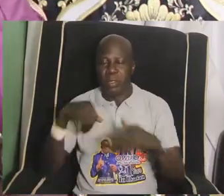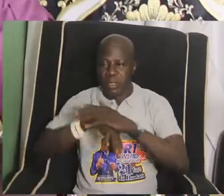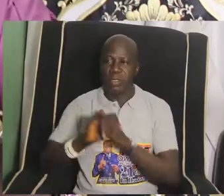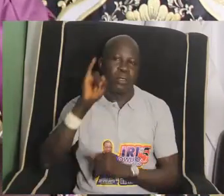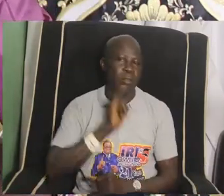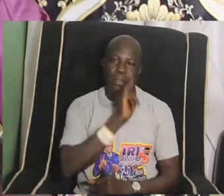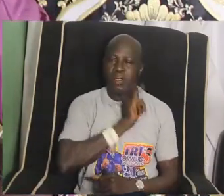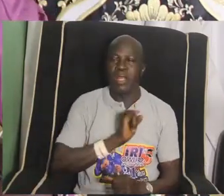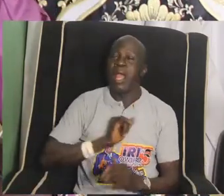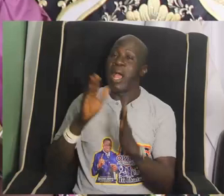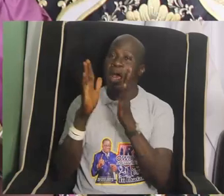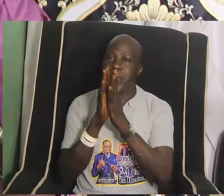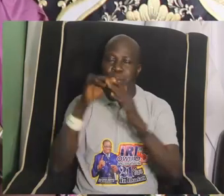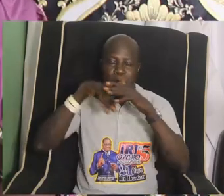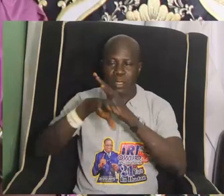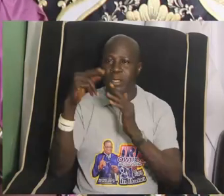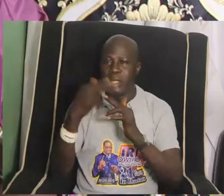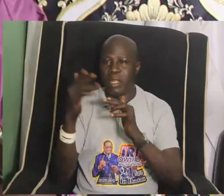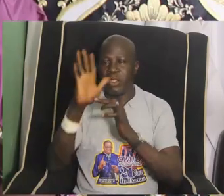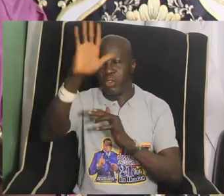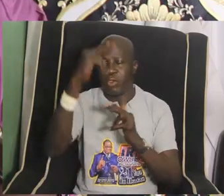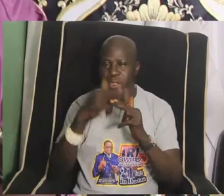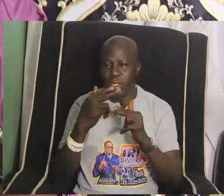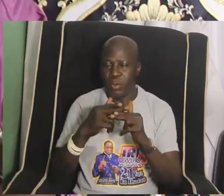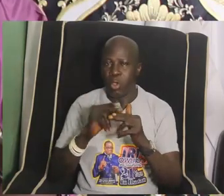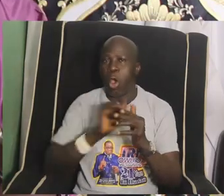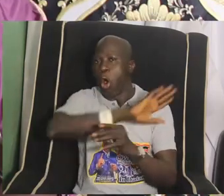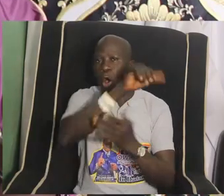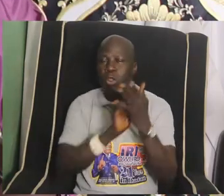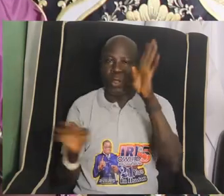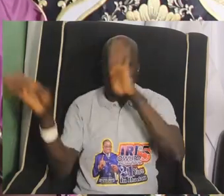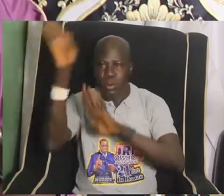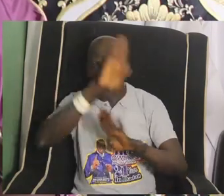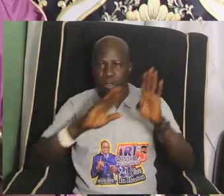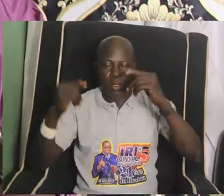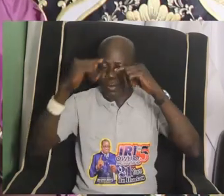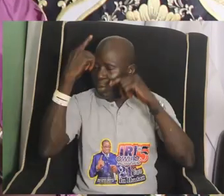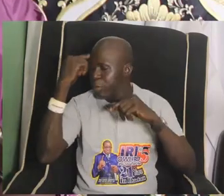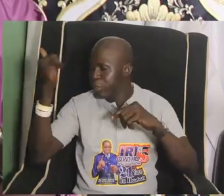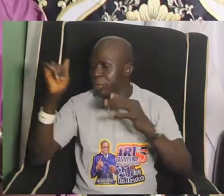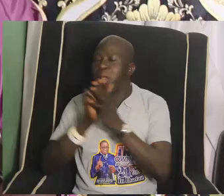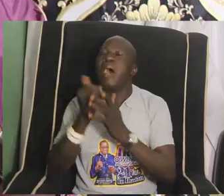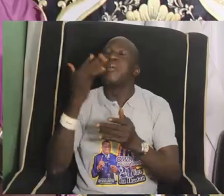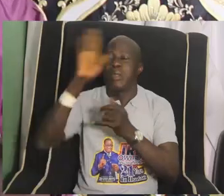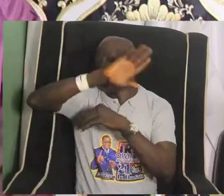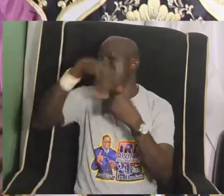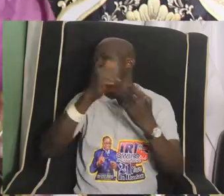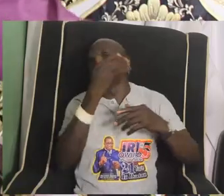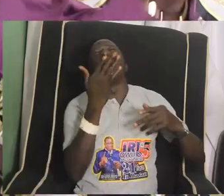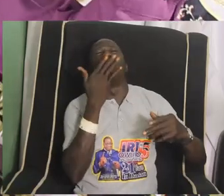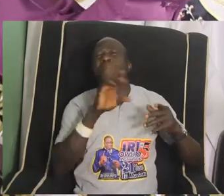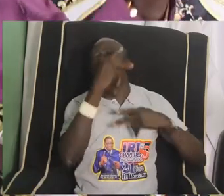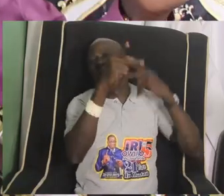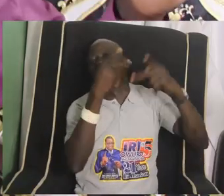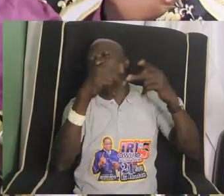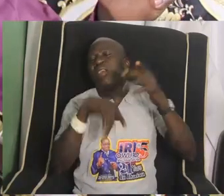Man in Israel. Mo gbadura ni oruko re. I pray in your name. Gbogbo ogun alakala. Every battle of bad dreams. Ati irankiran. And bad vision. Je ki